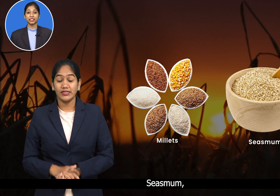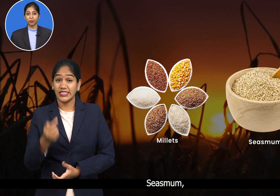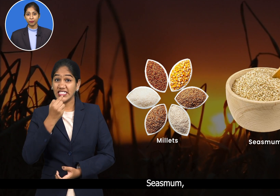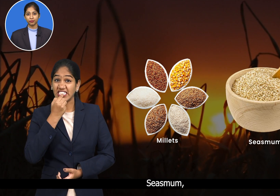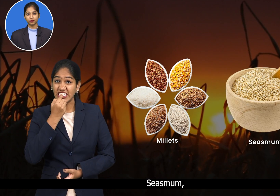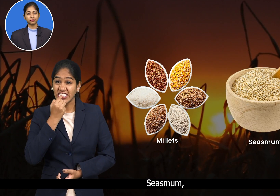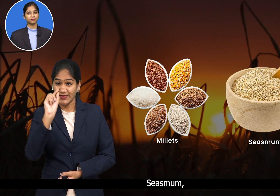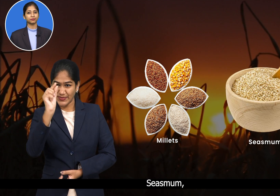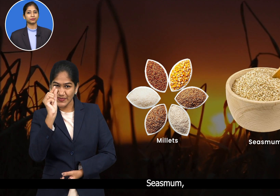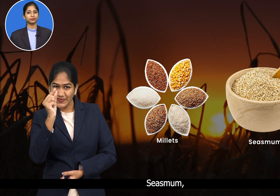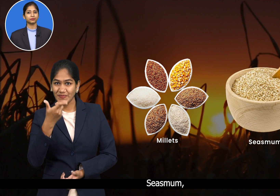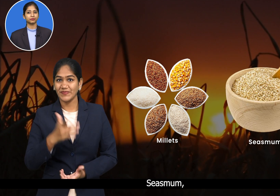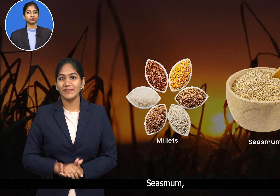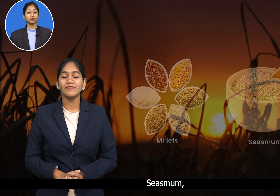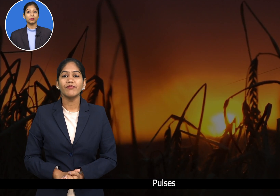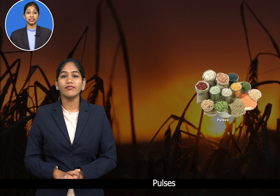sesame,